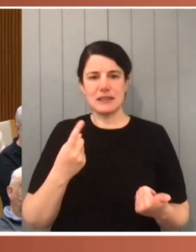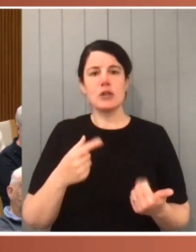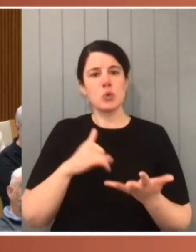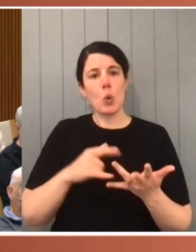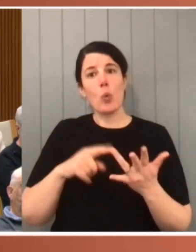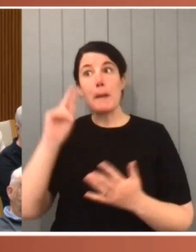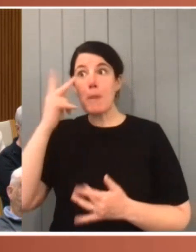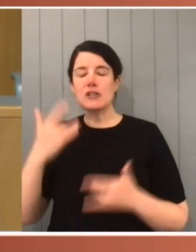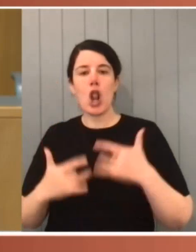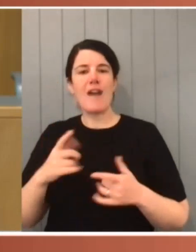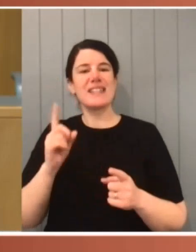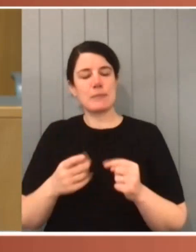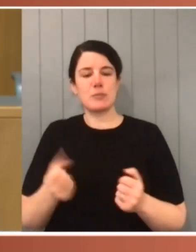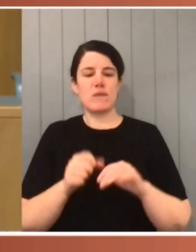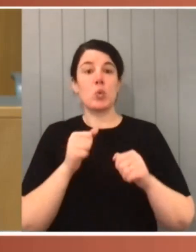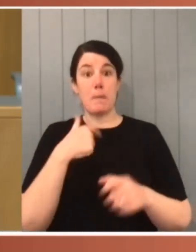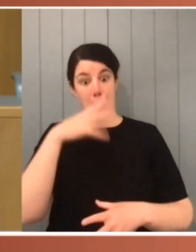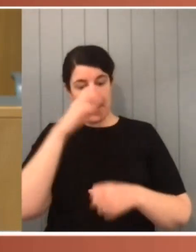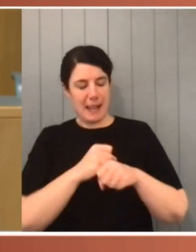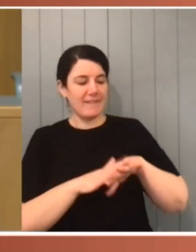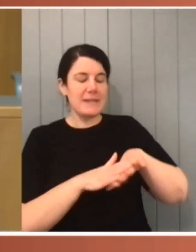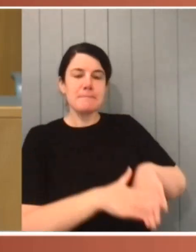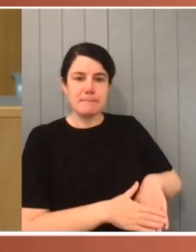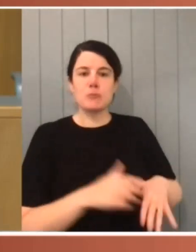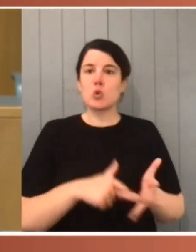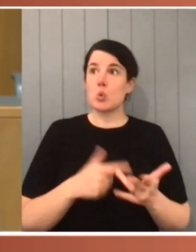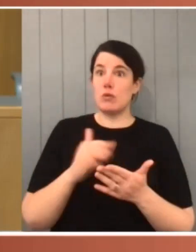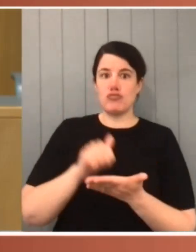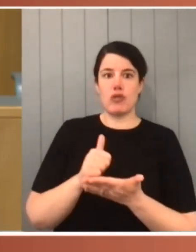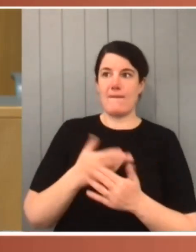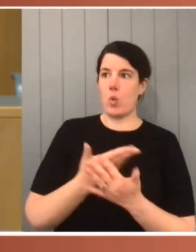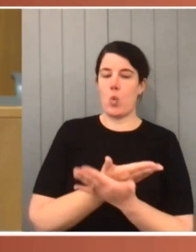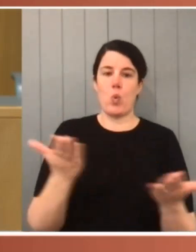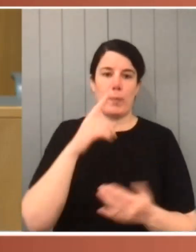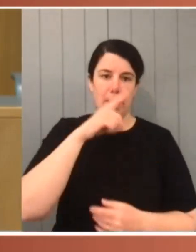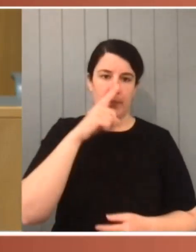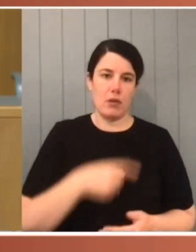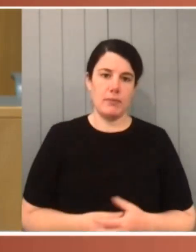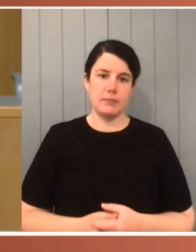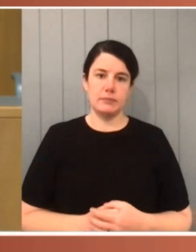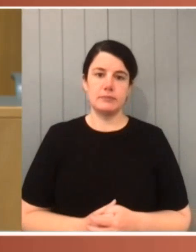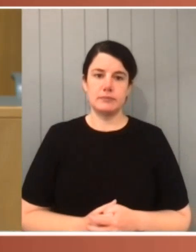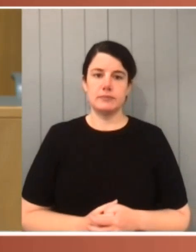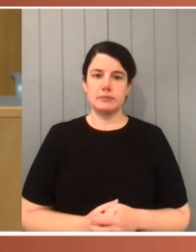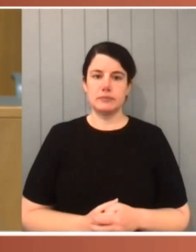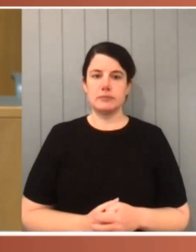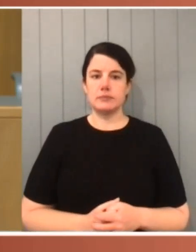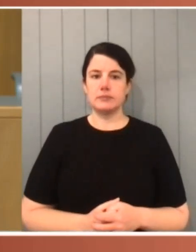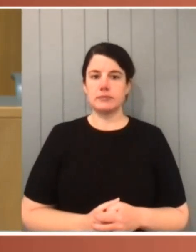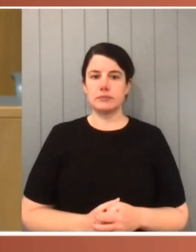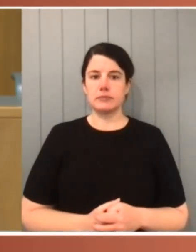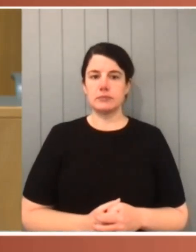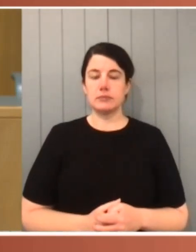life. This is a very common critique. So a second understanding of the implications of public reason focuses more